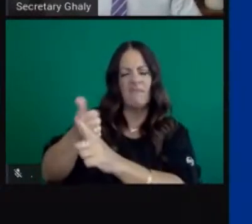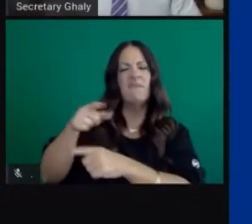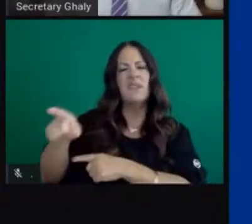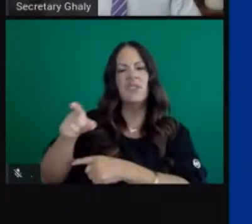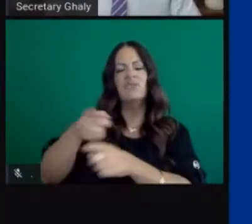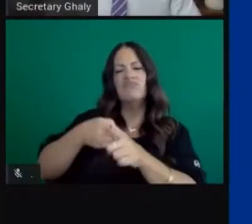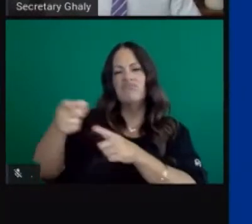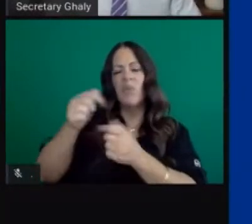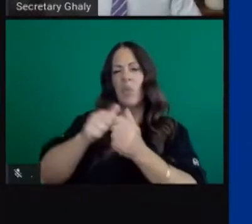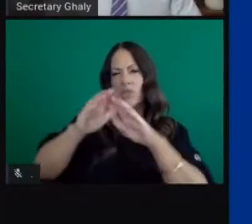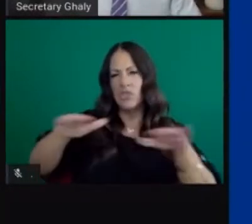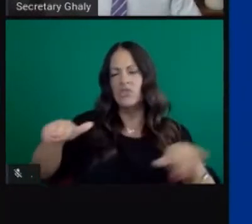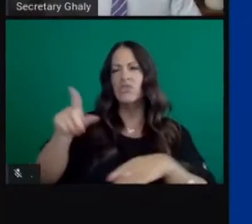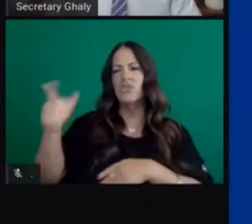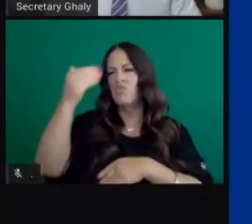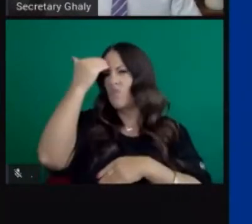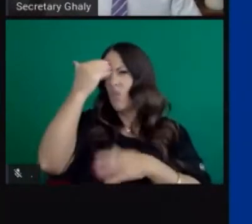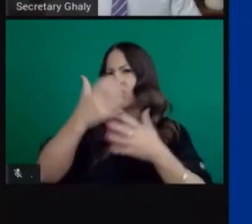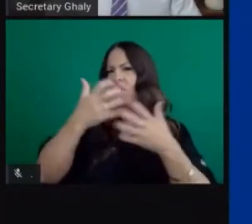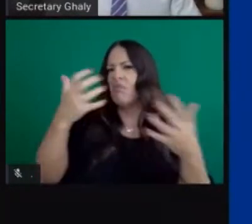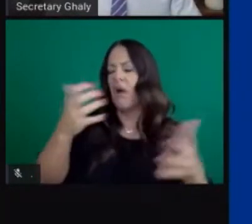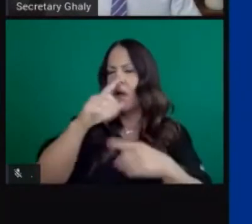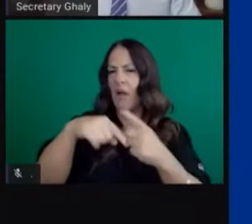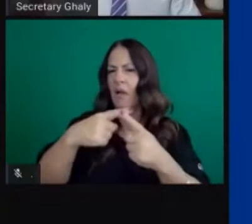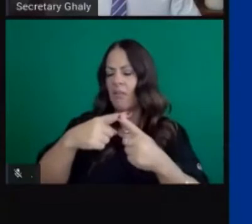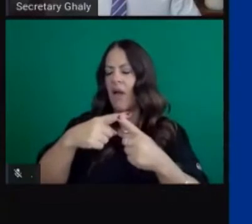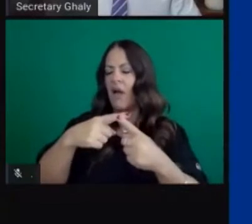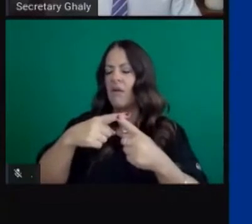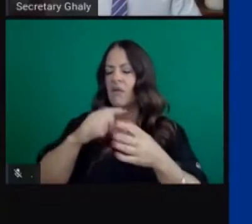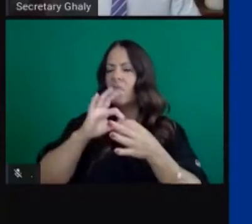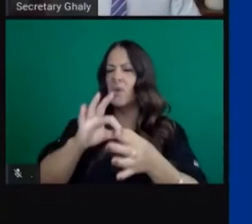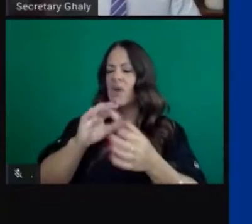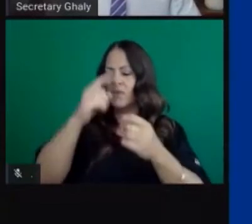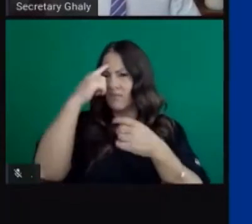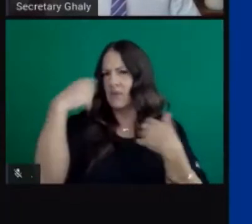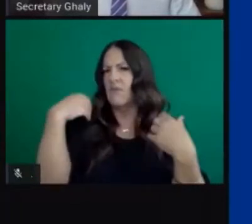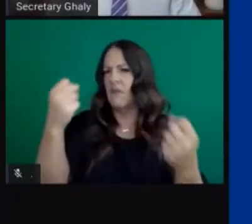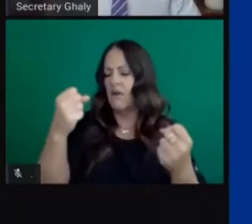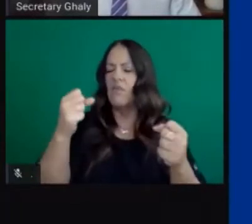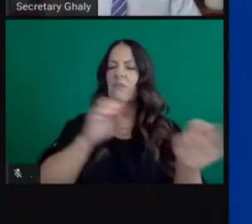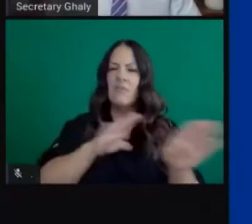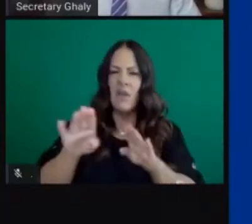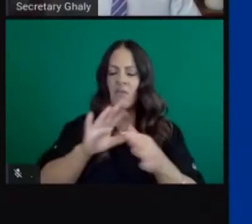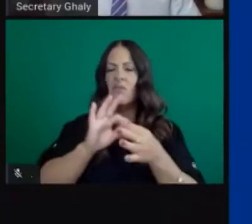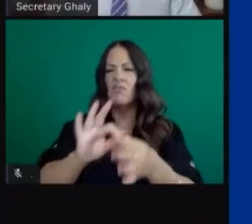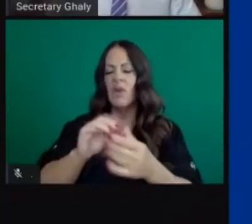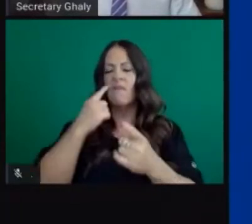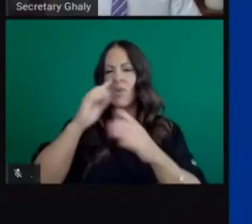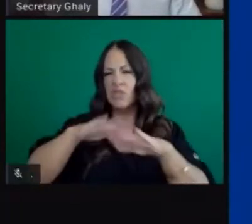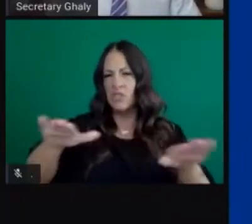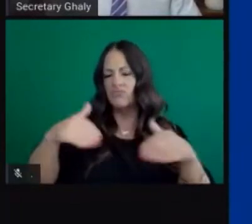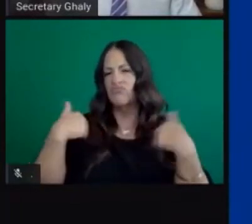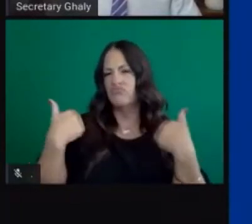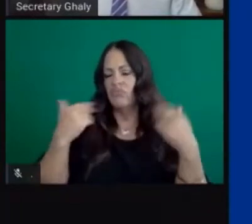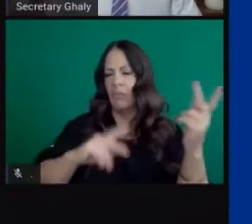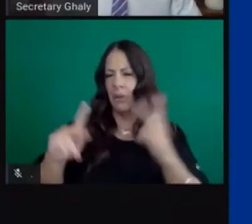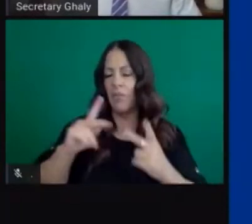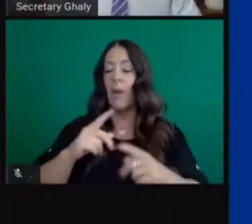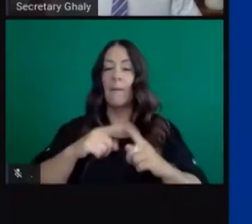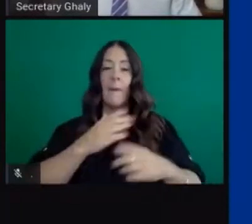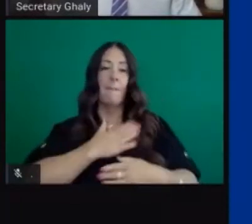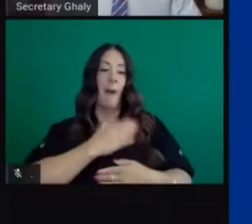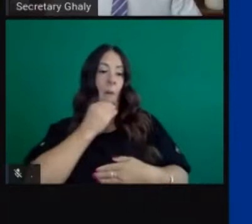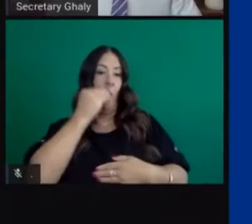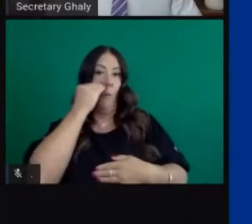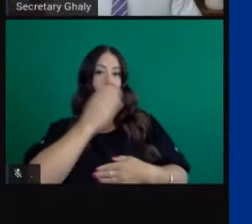well, deep and close to both of our hearts addressing these issues. But just in my household, I know that the